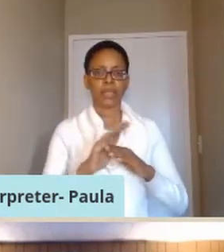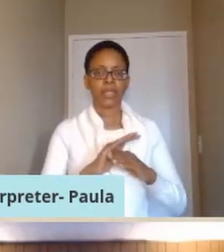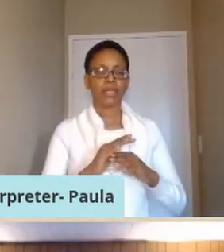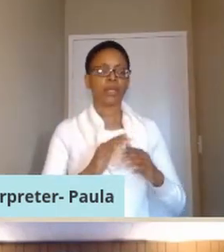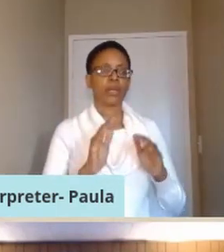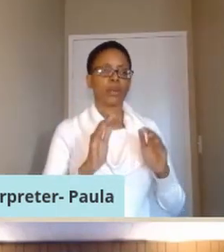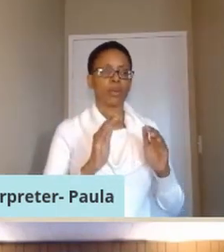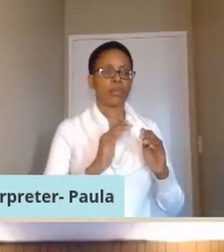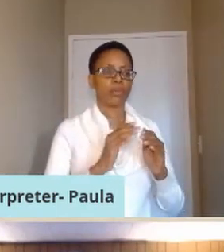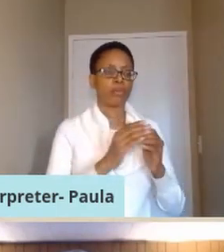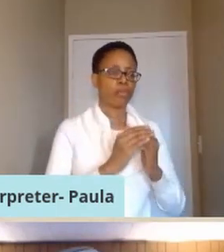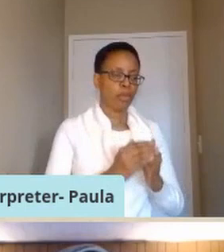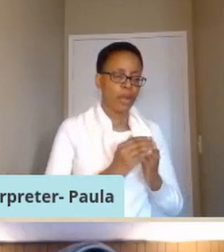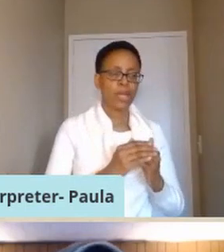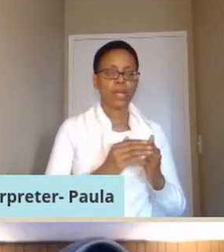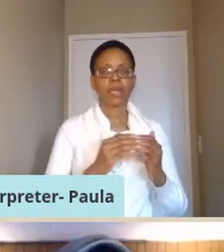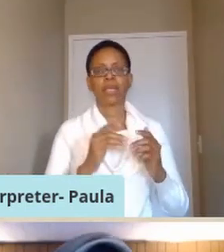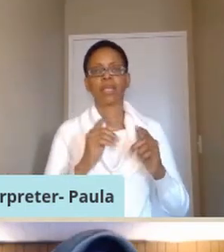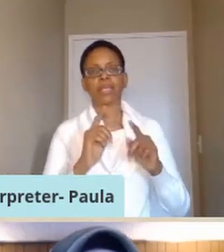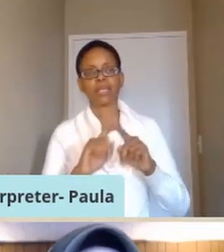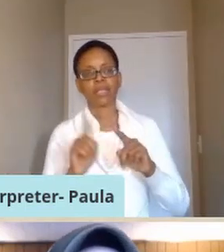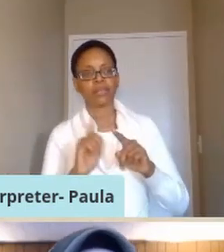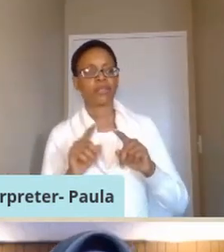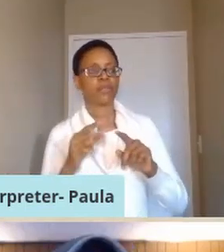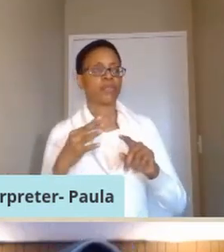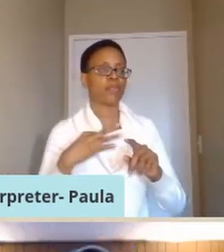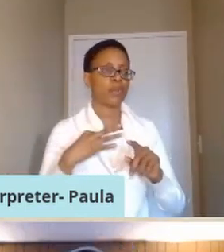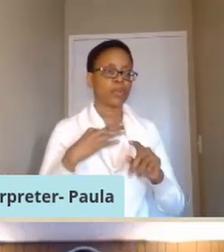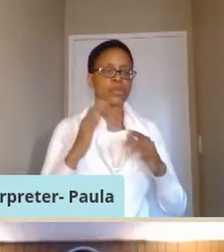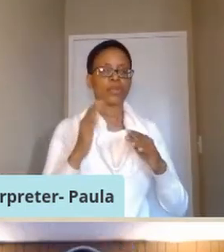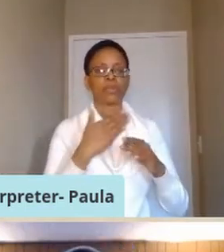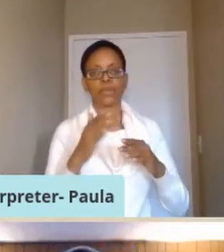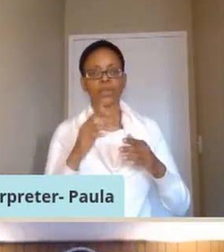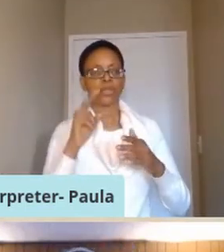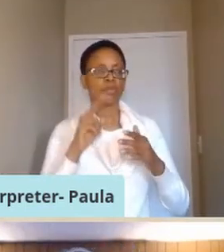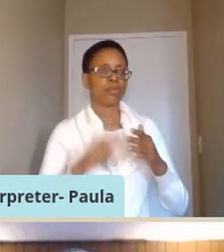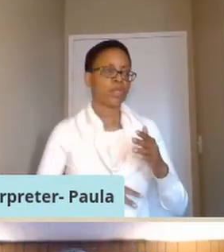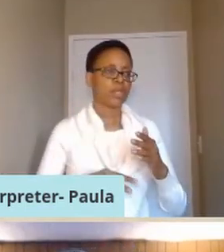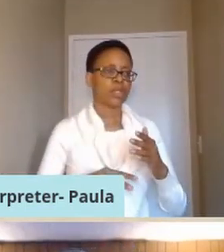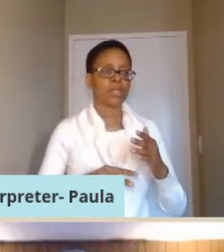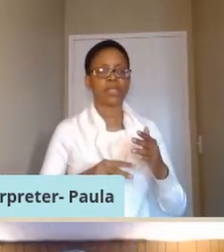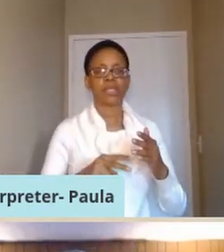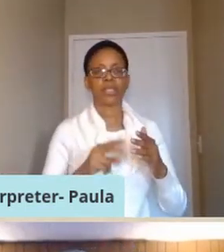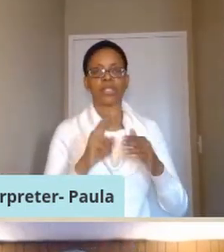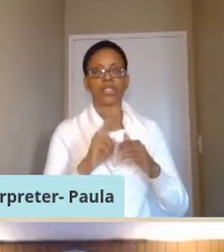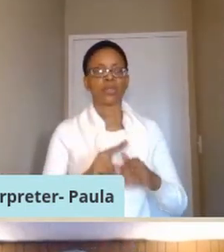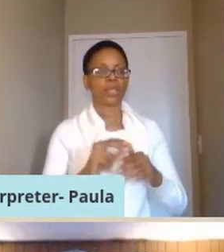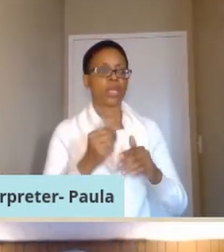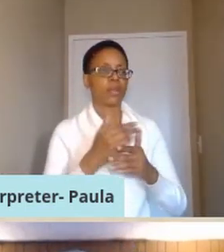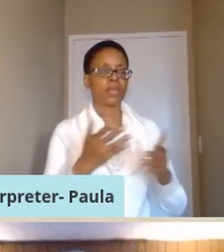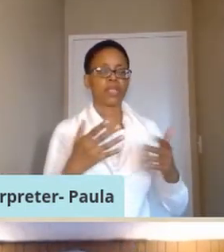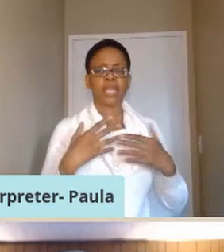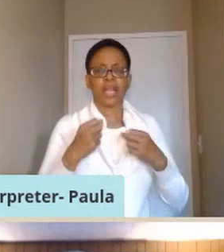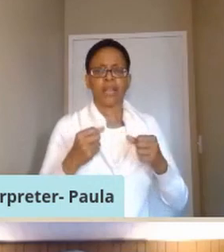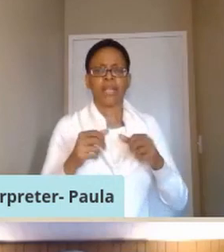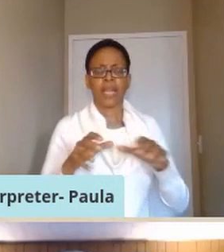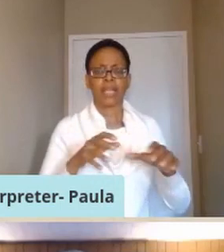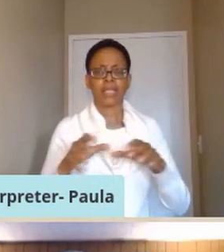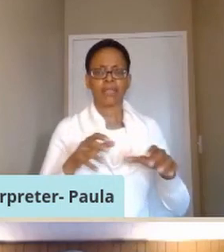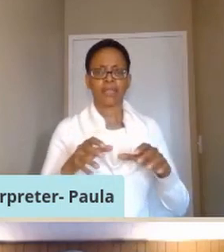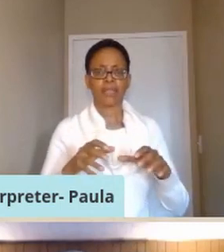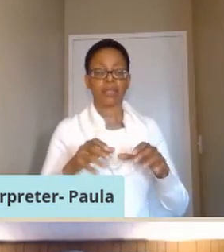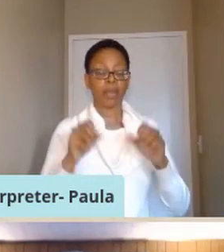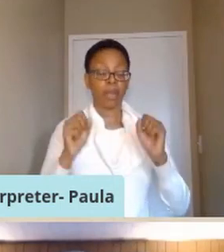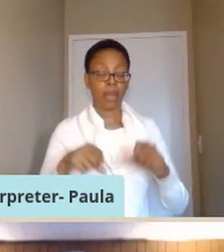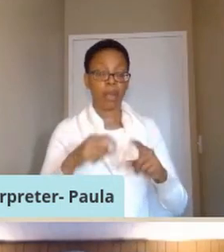volunteer work, the music of soul, helping family, reading, using attar of roses, and other healthy activities can have a